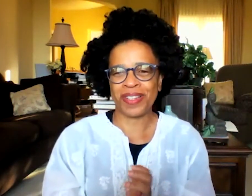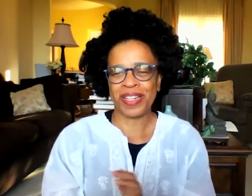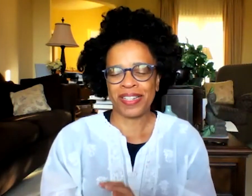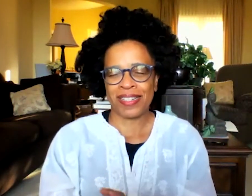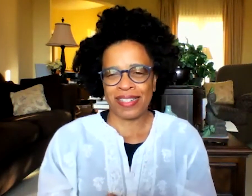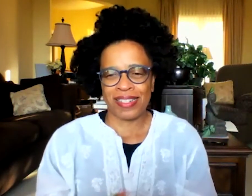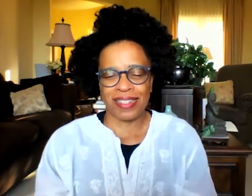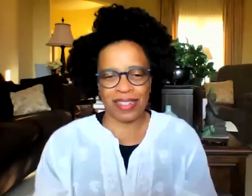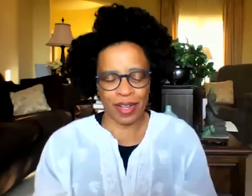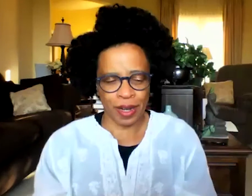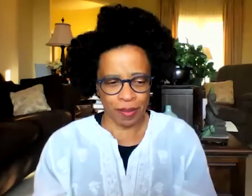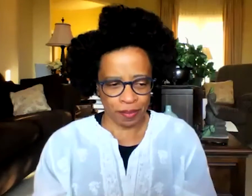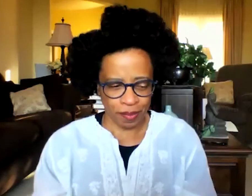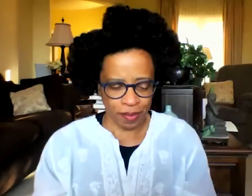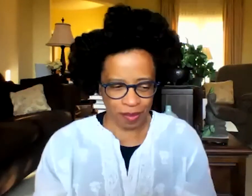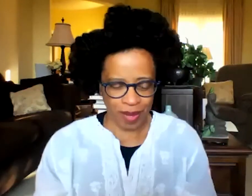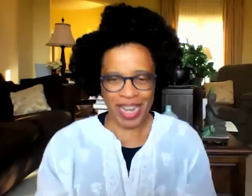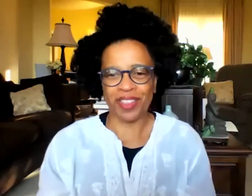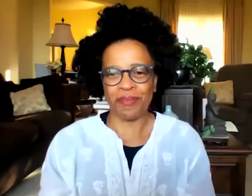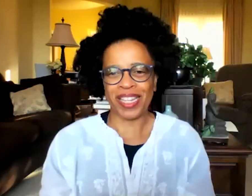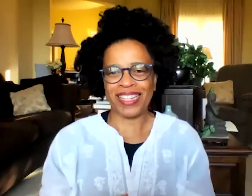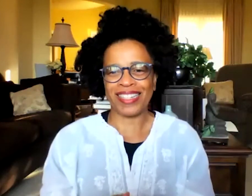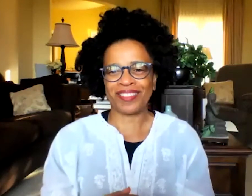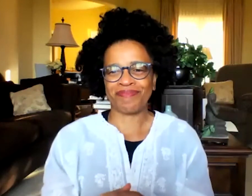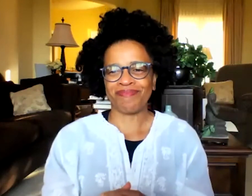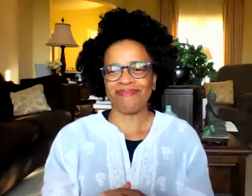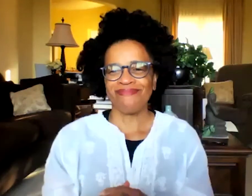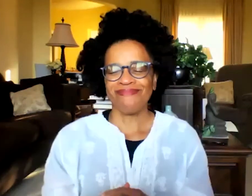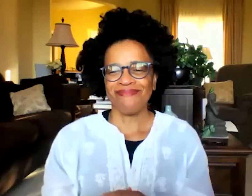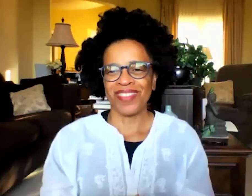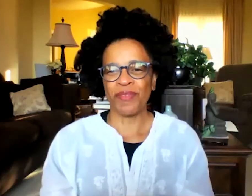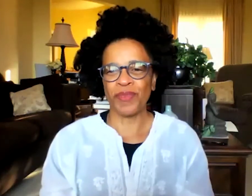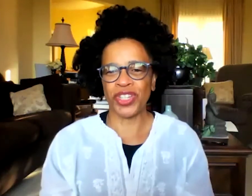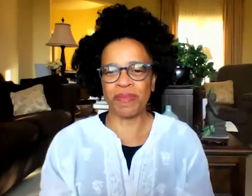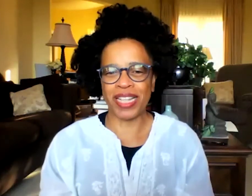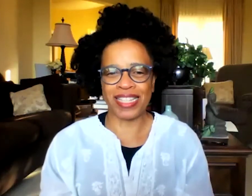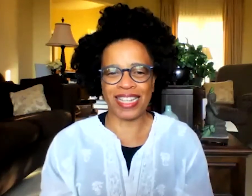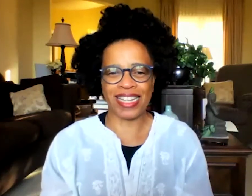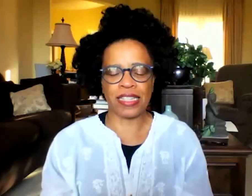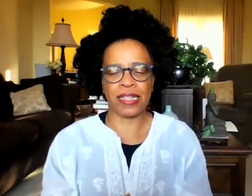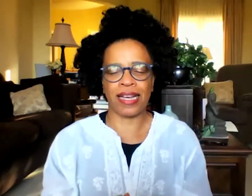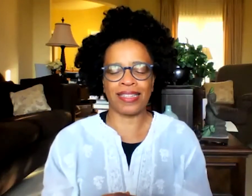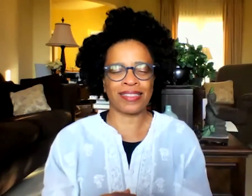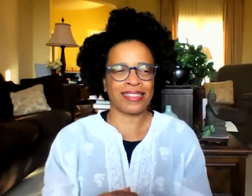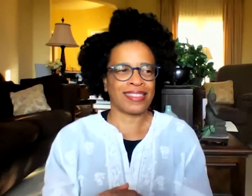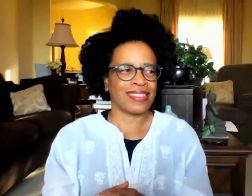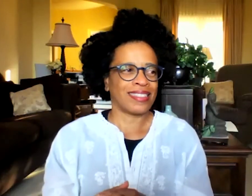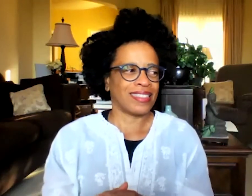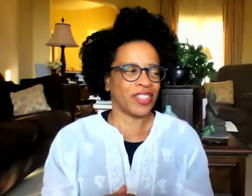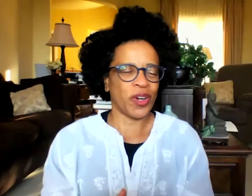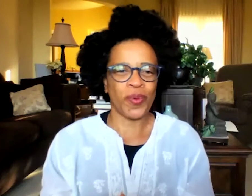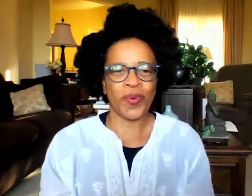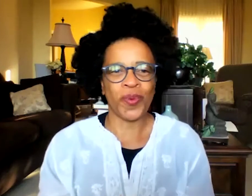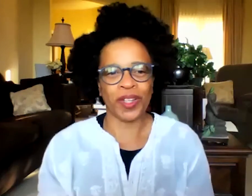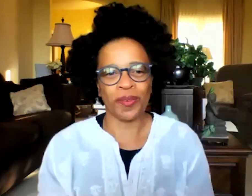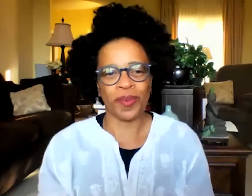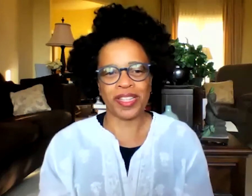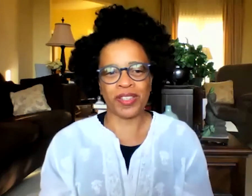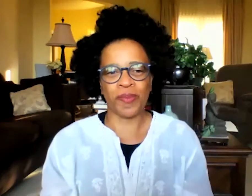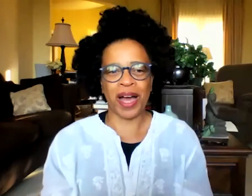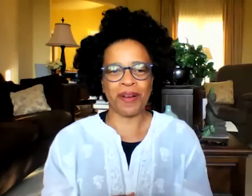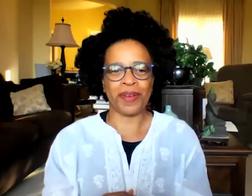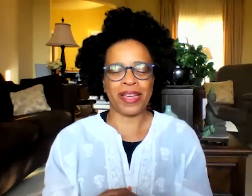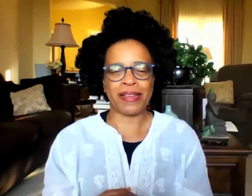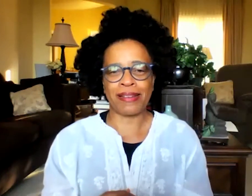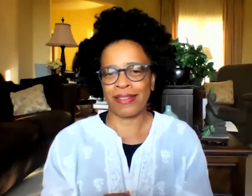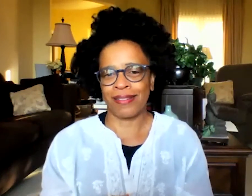Us, by Heather Magee, in which she makes the case that, one of the